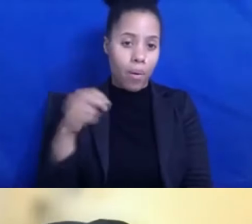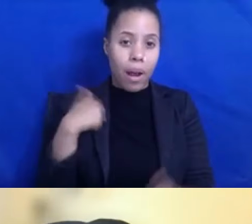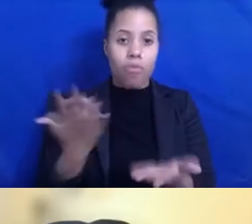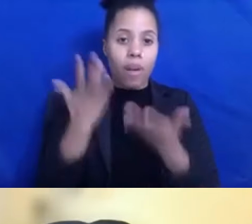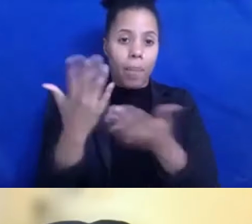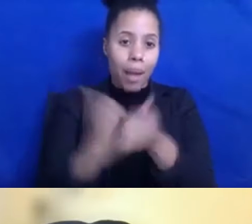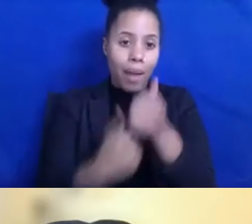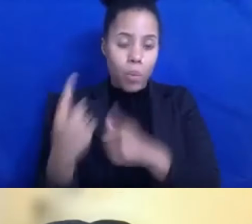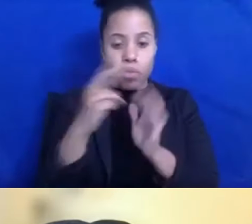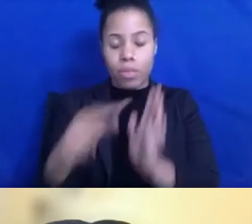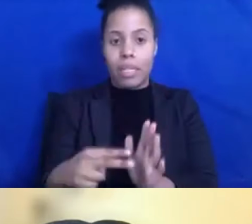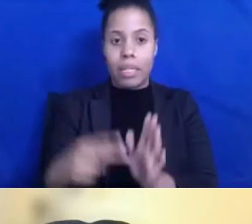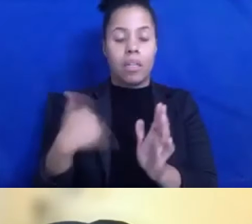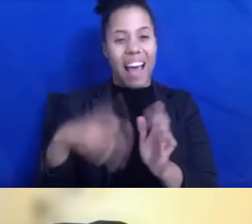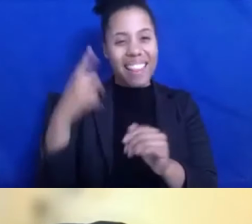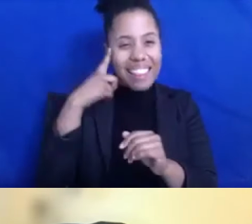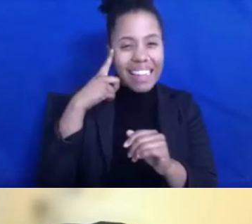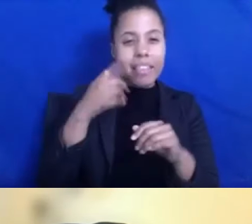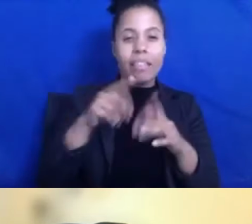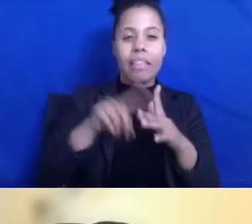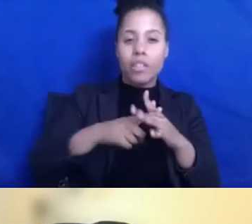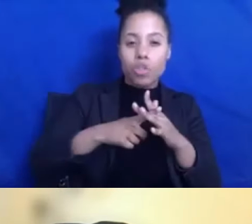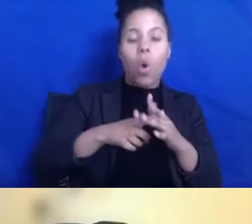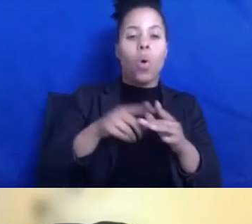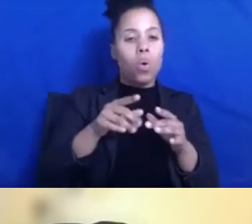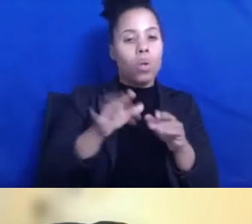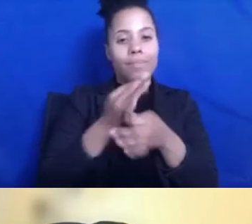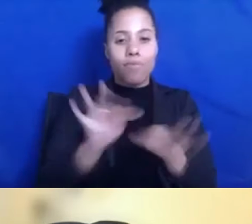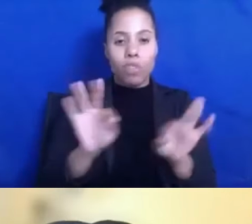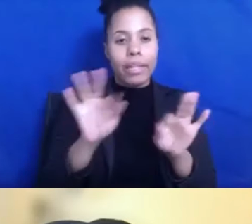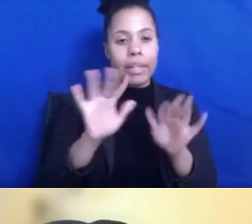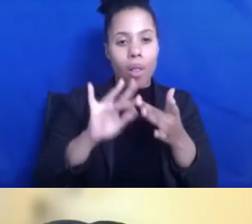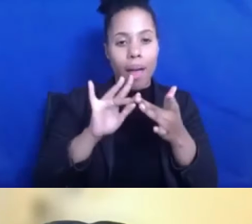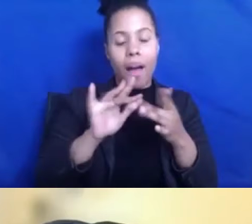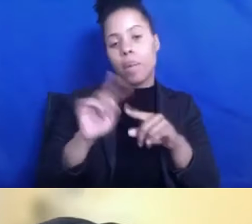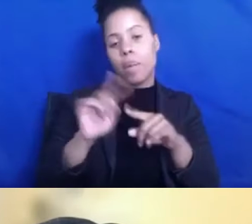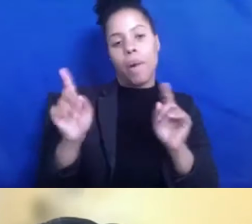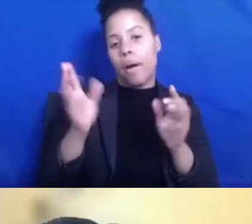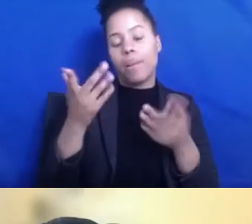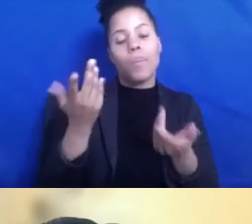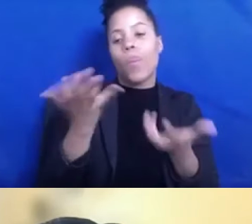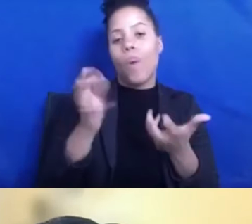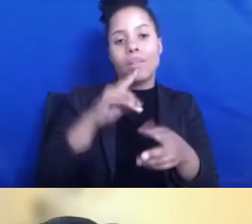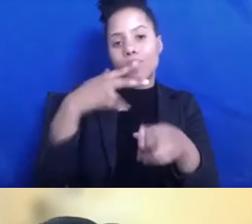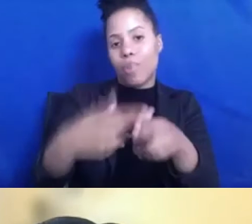the intro is free online. But essentially we wanted to raise that up here because these days